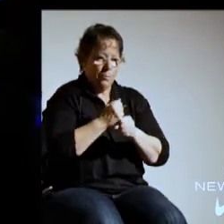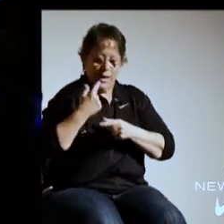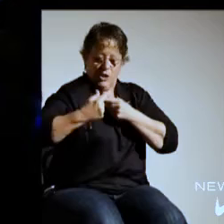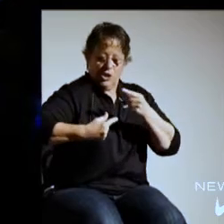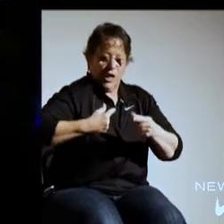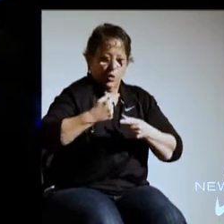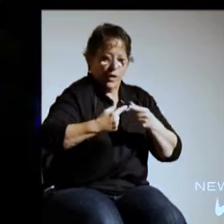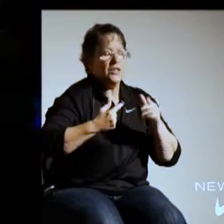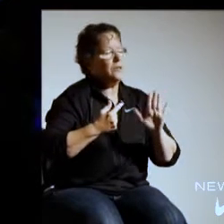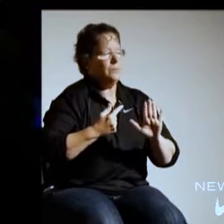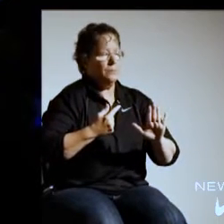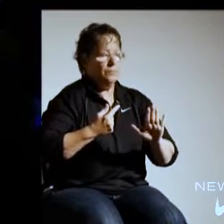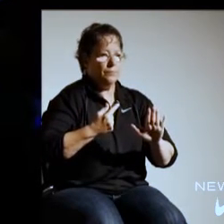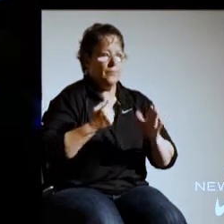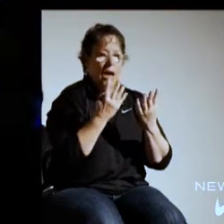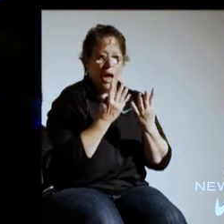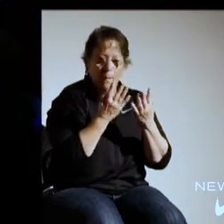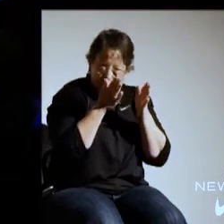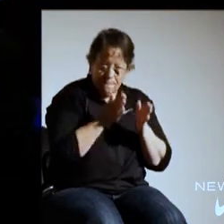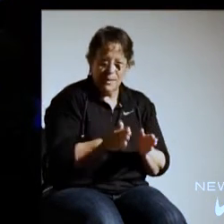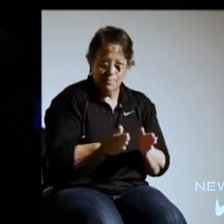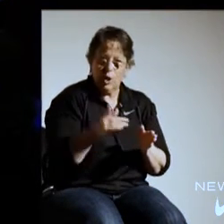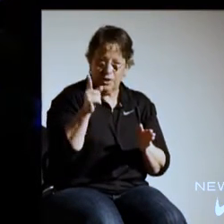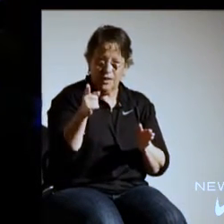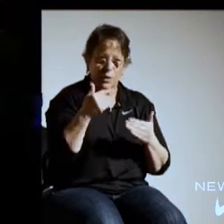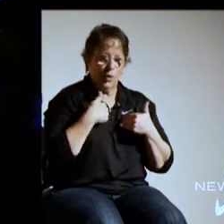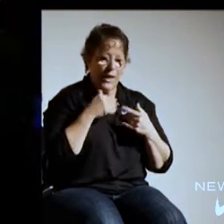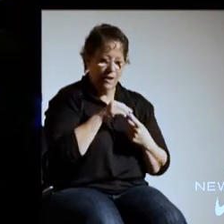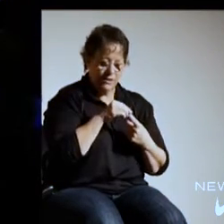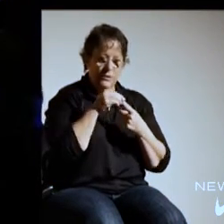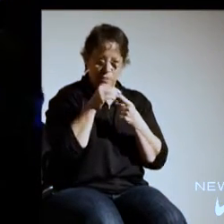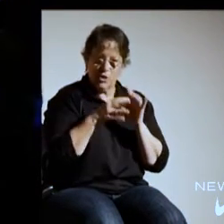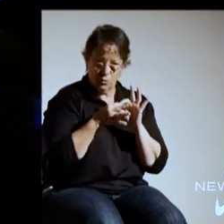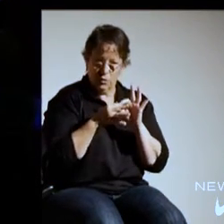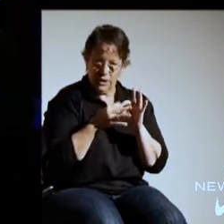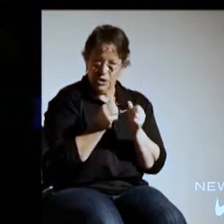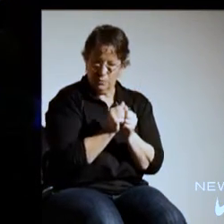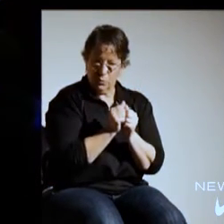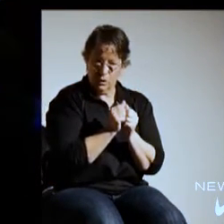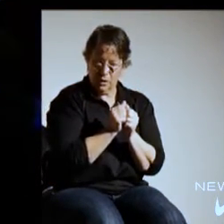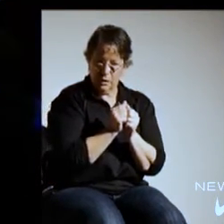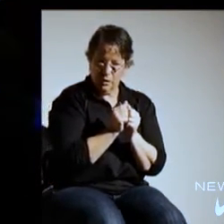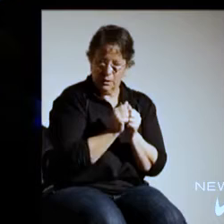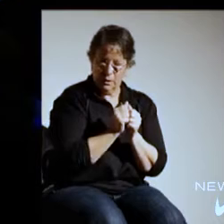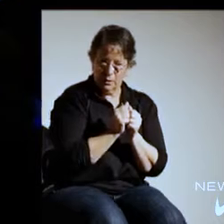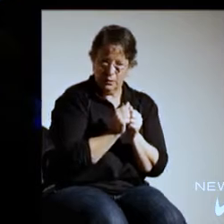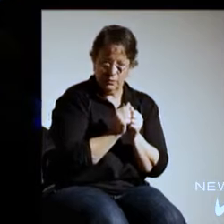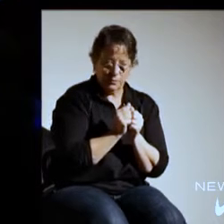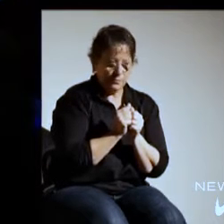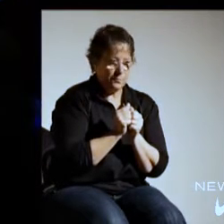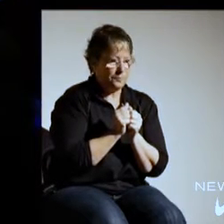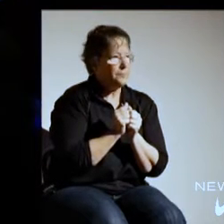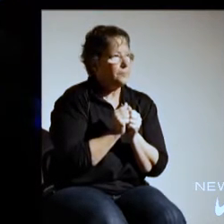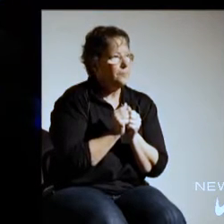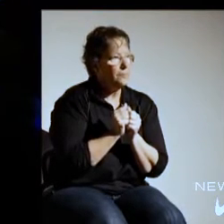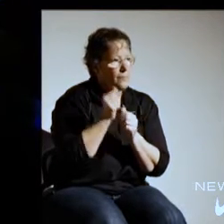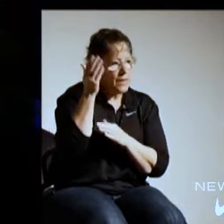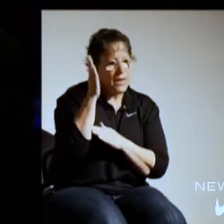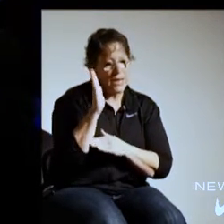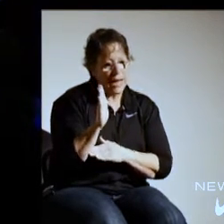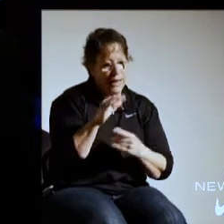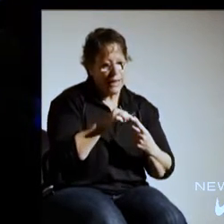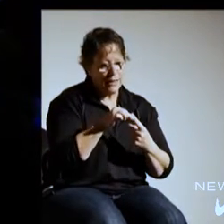relationship with, called the Jews, who He would bring up the Savior of the world, Jesus Christ, through. God had